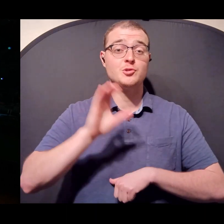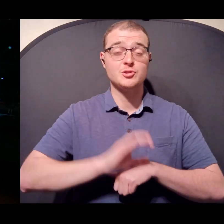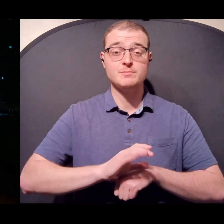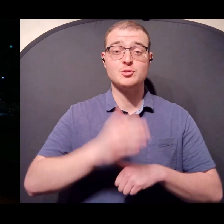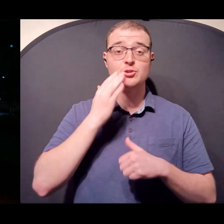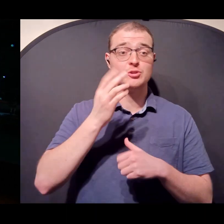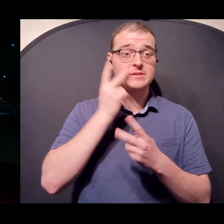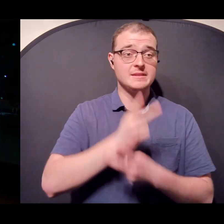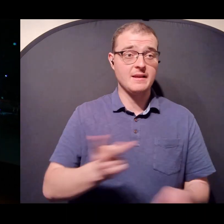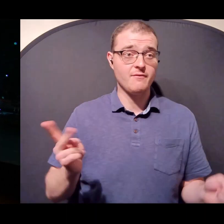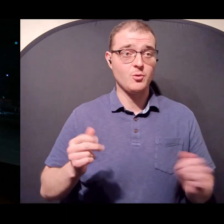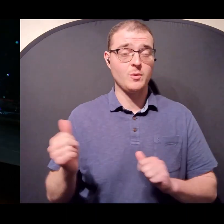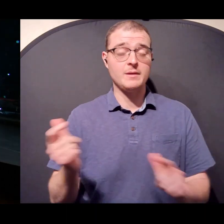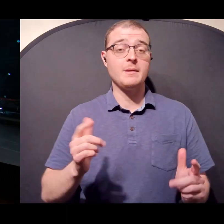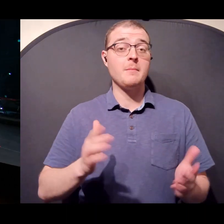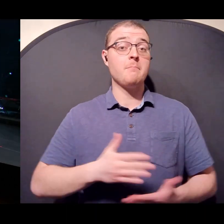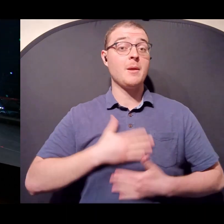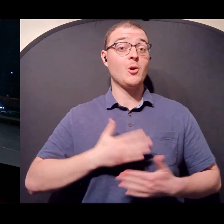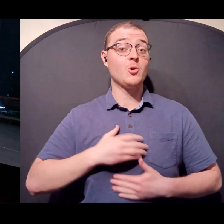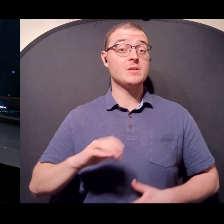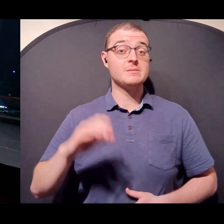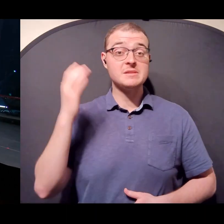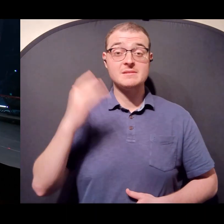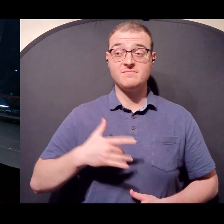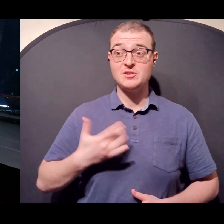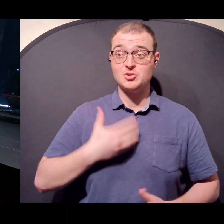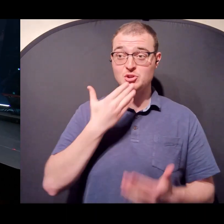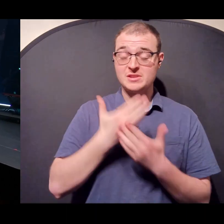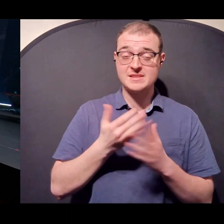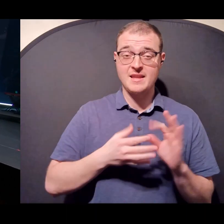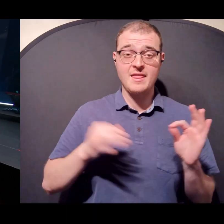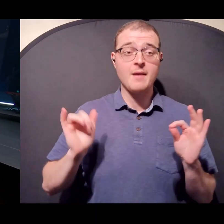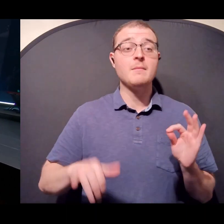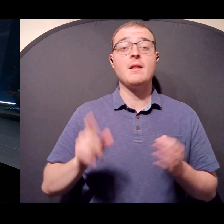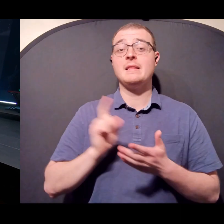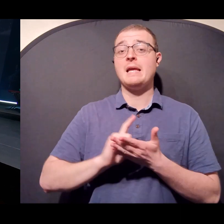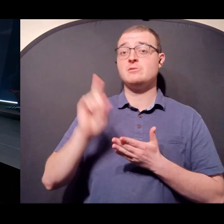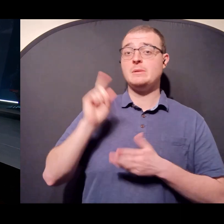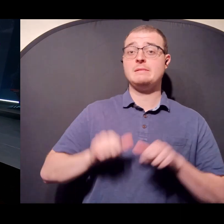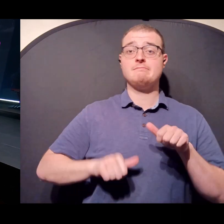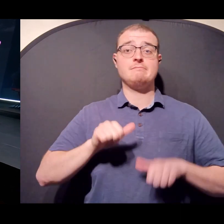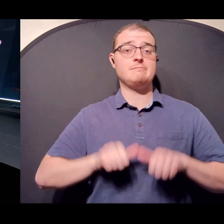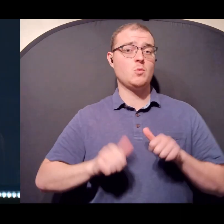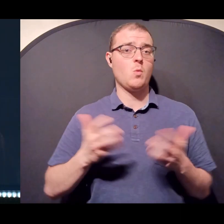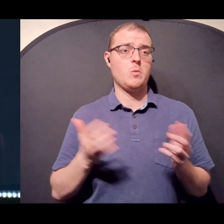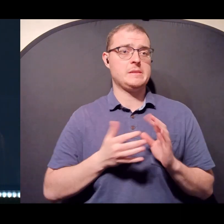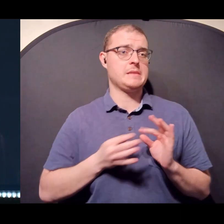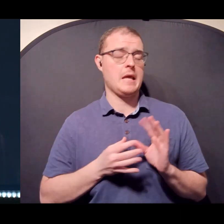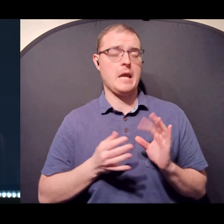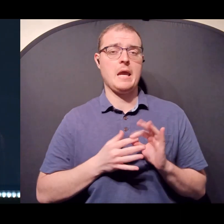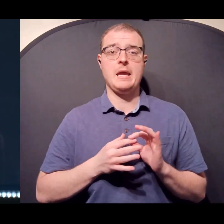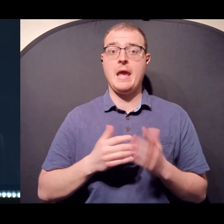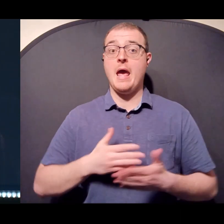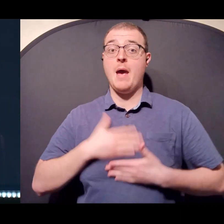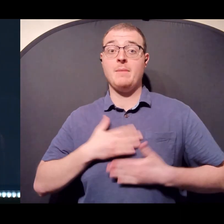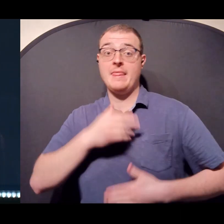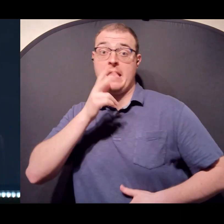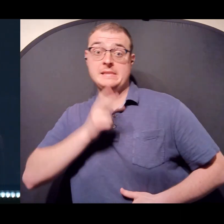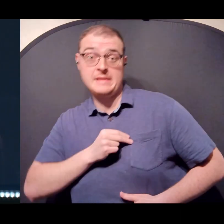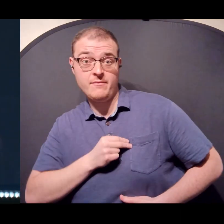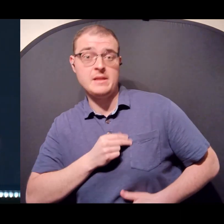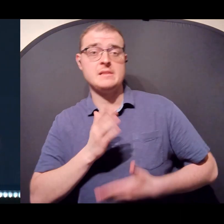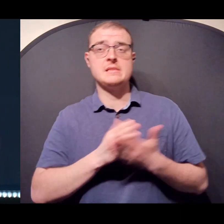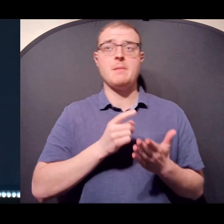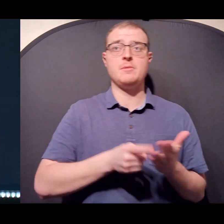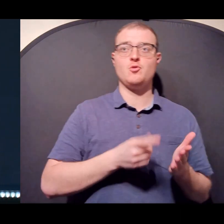Good morning, Rod Church. Good to see everybody. Merry Christmas. Feels good to say that. Last week, we weren't sure what we were saying.